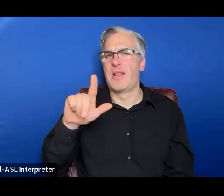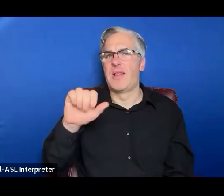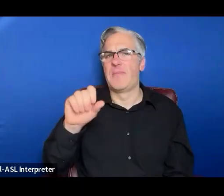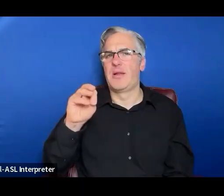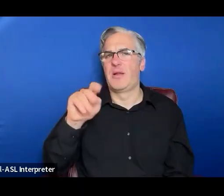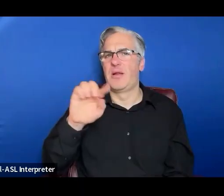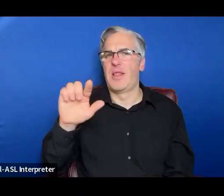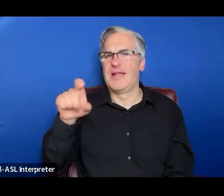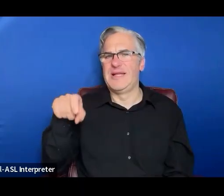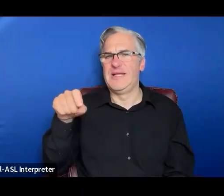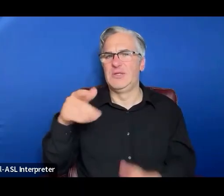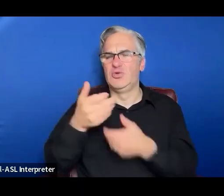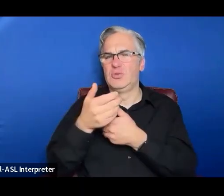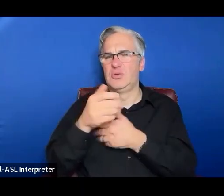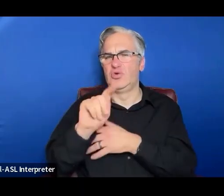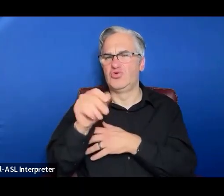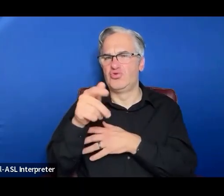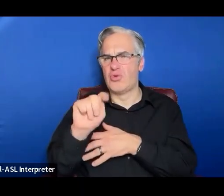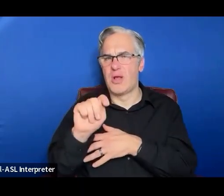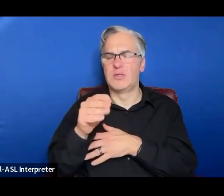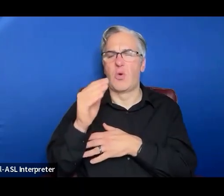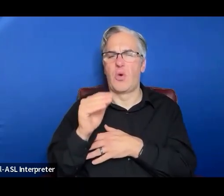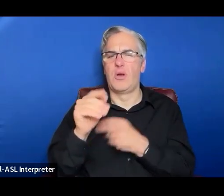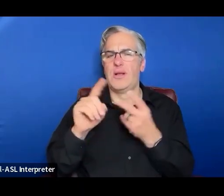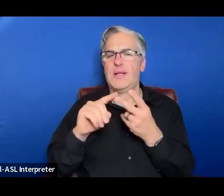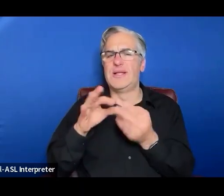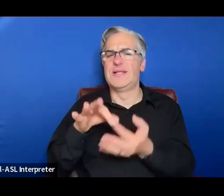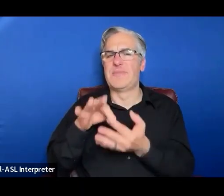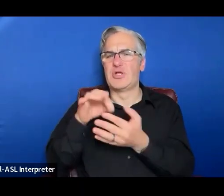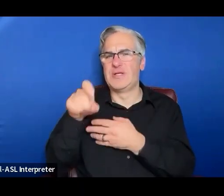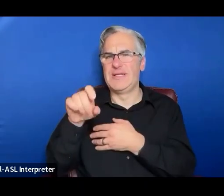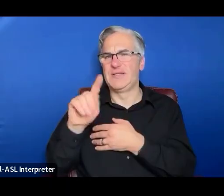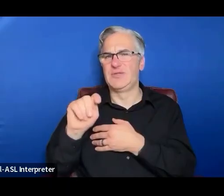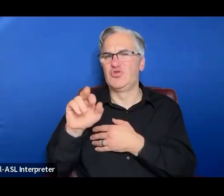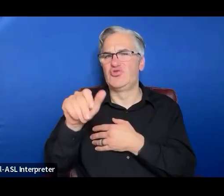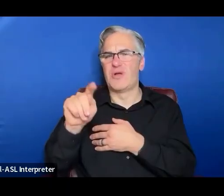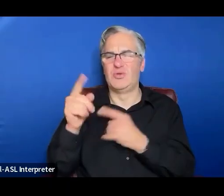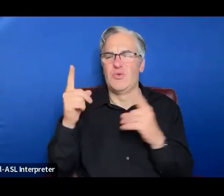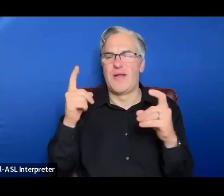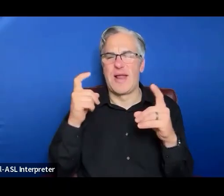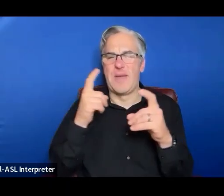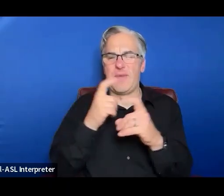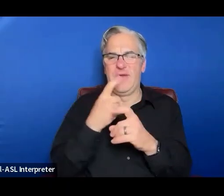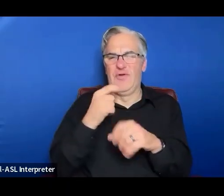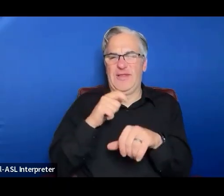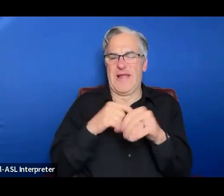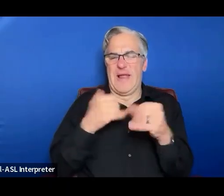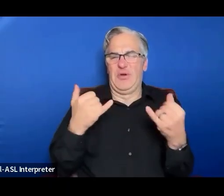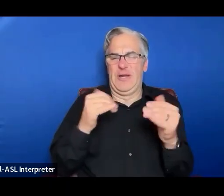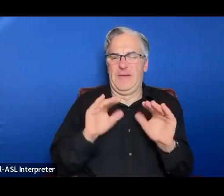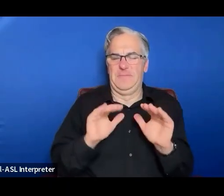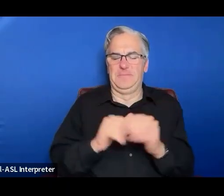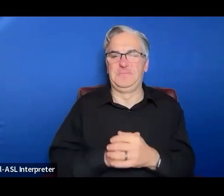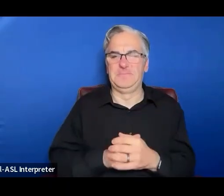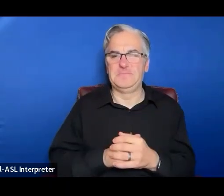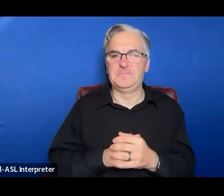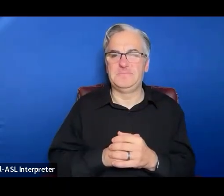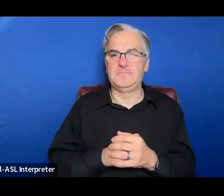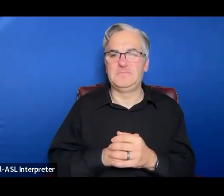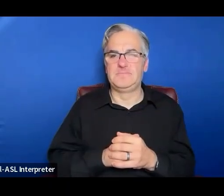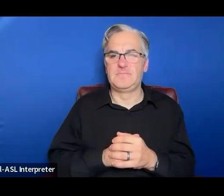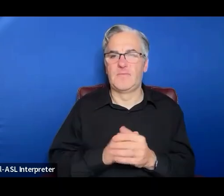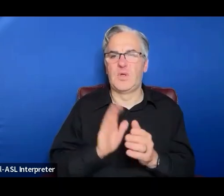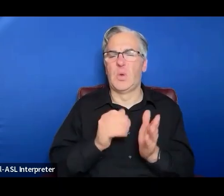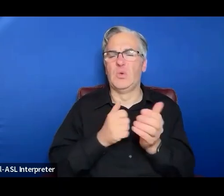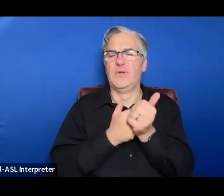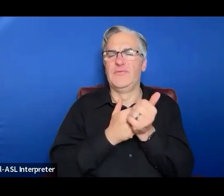special needs trusts, those type of things, because it's too complicated for our time now. So we're going to